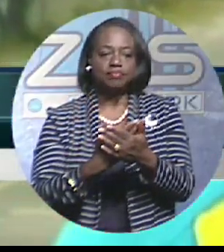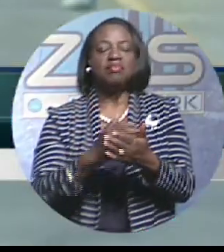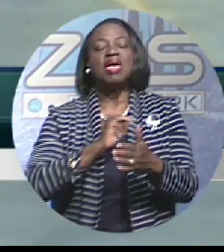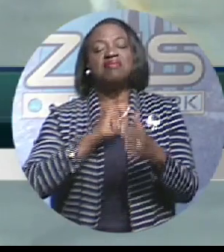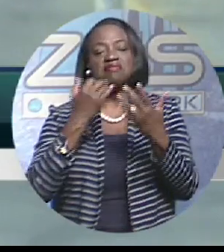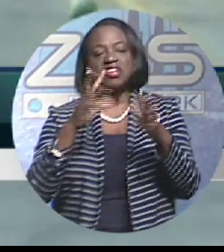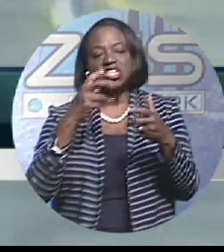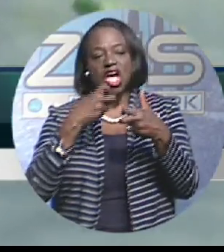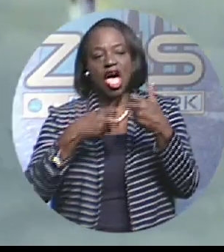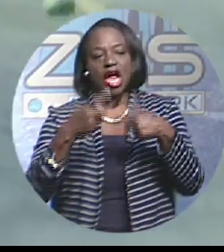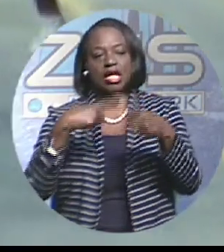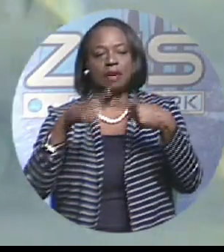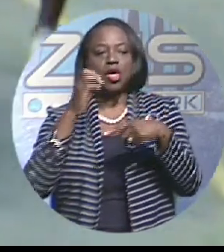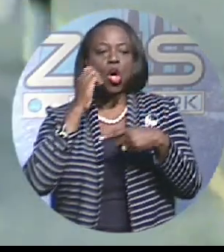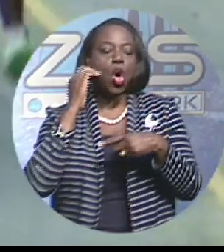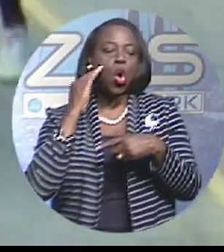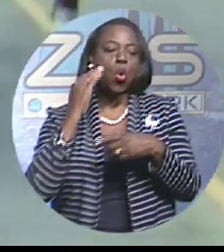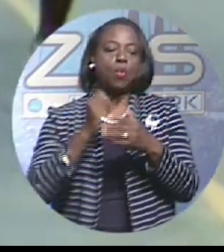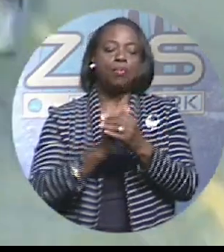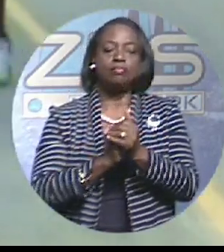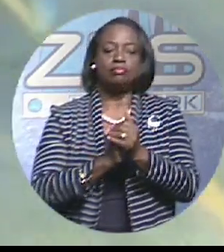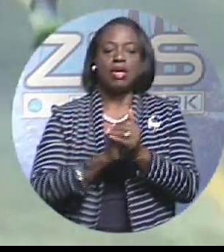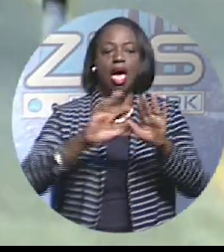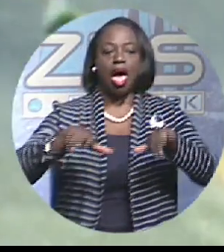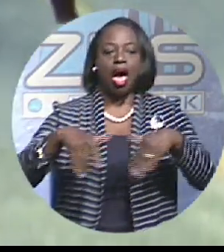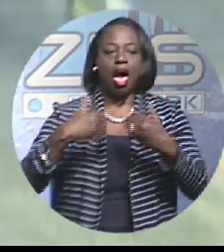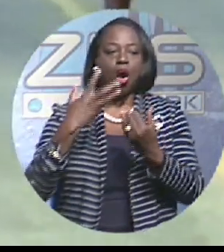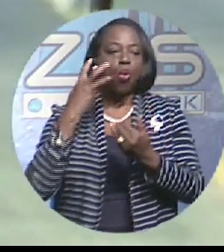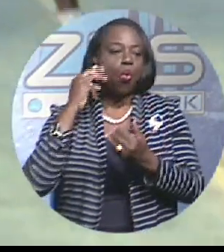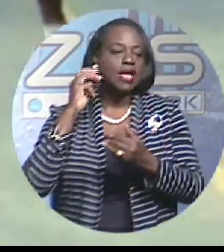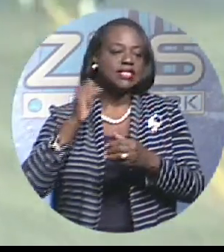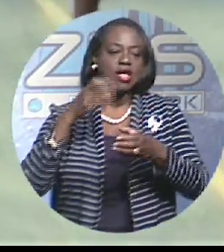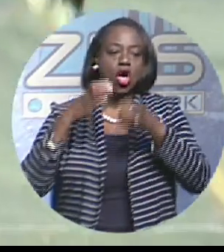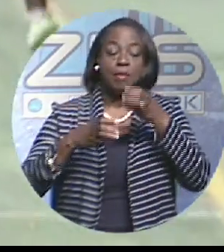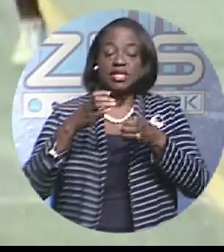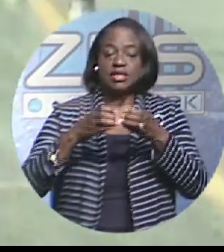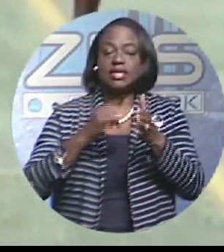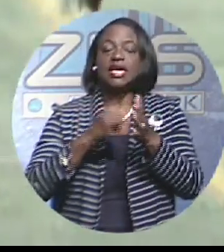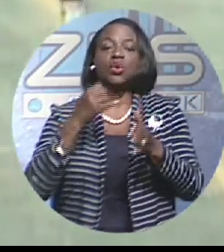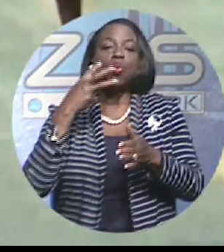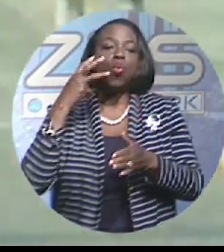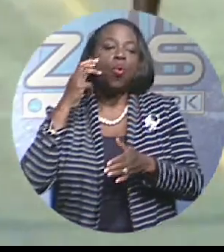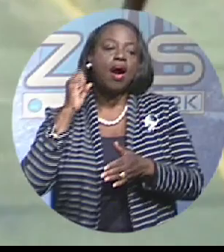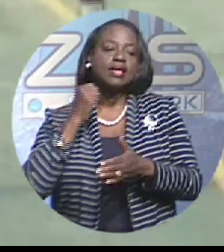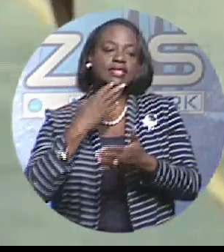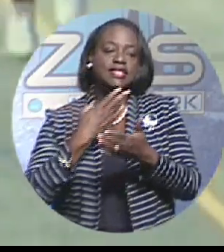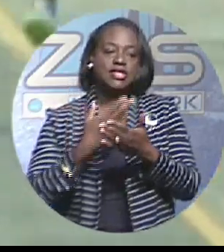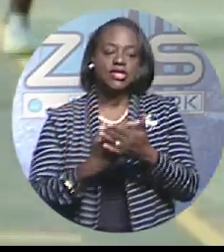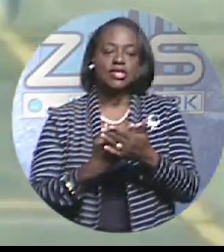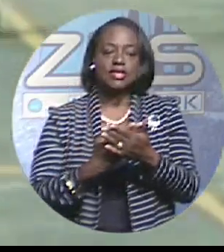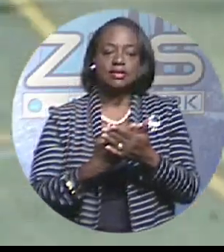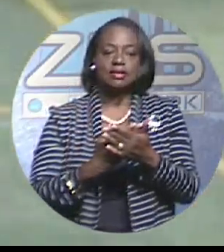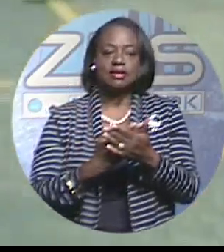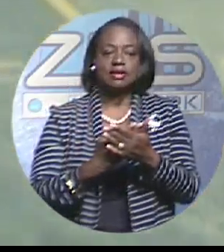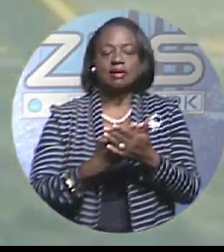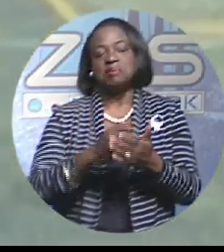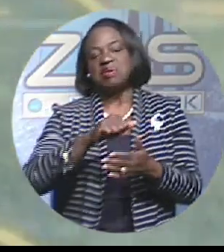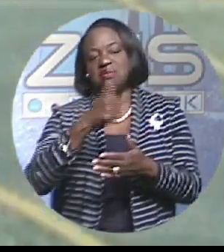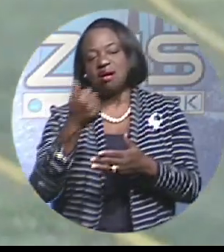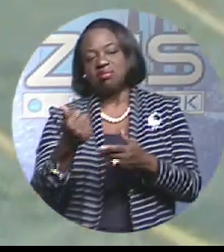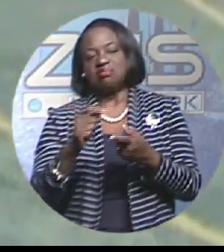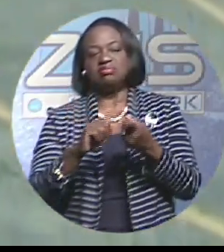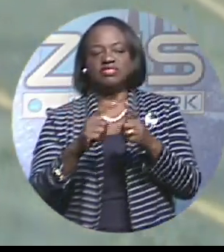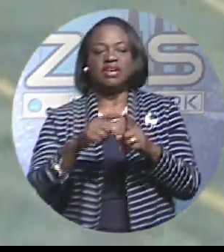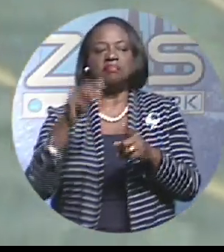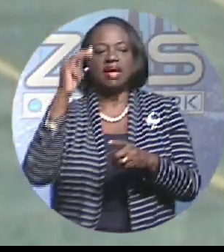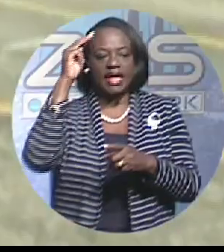home. How was the competition out there? It was good. Only my other partner, McHale, he